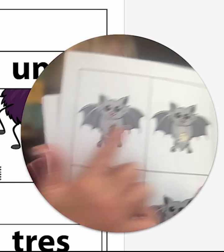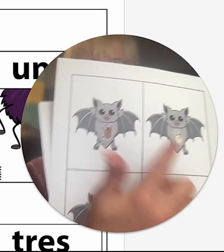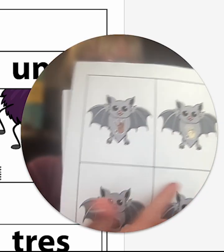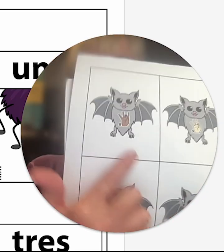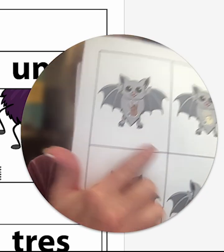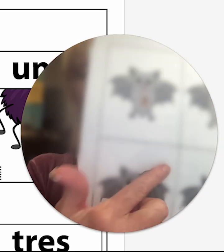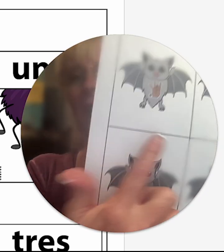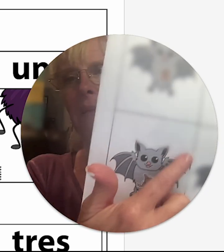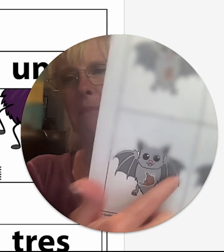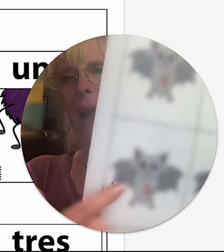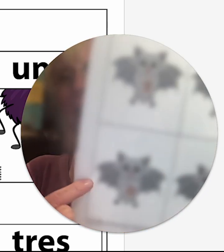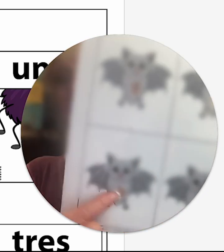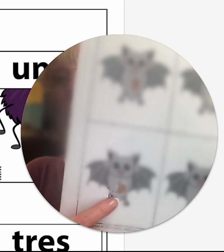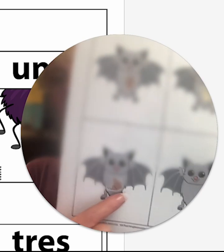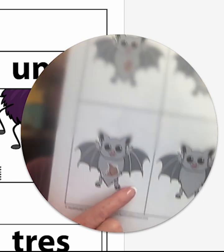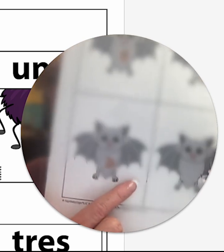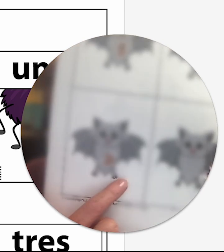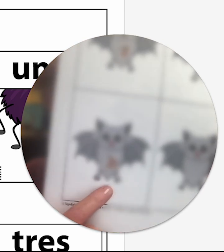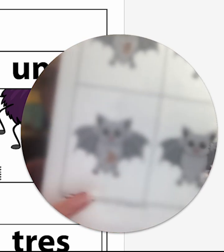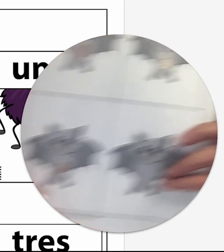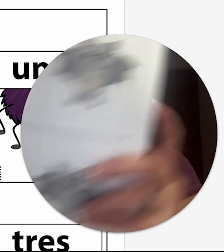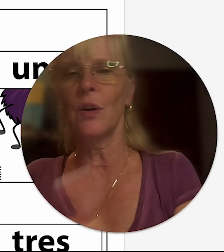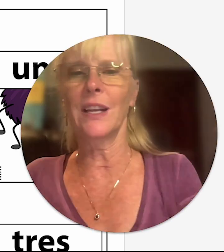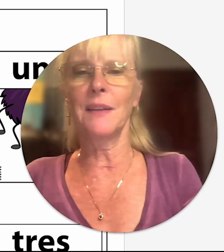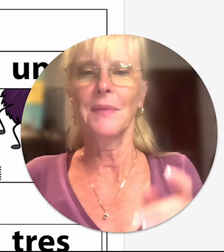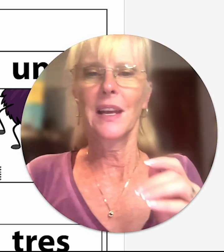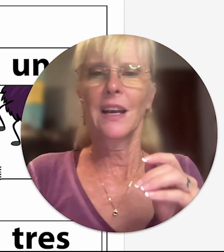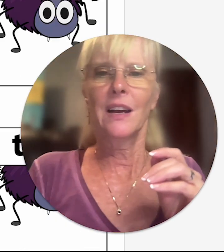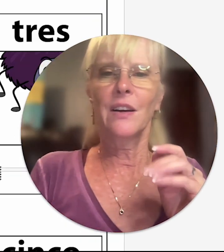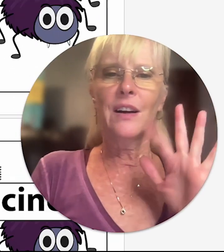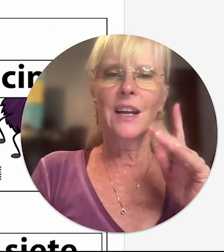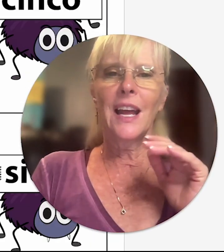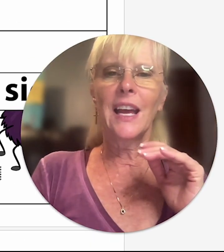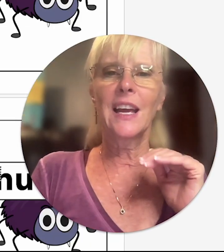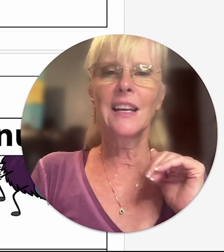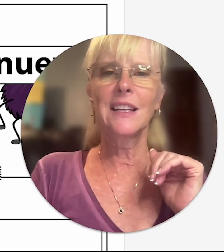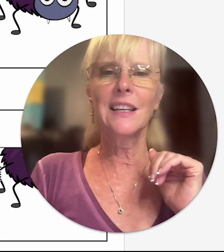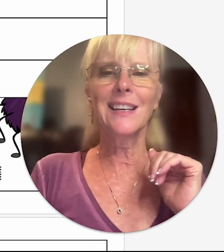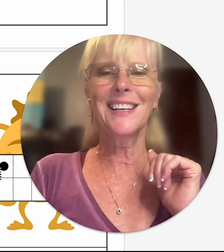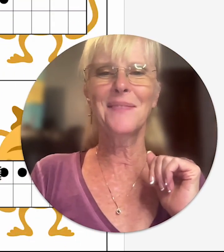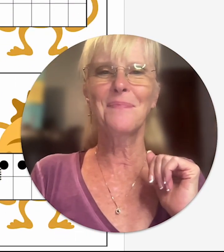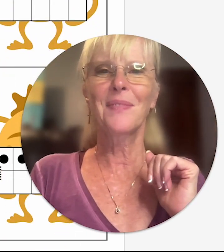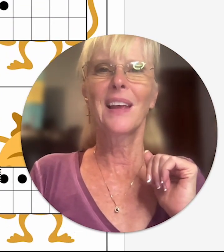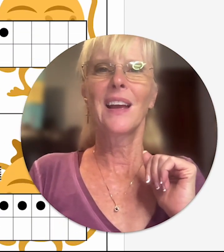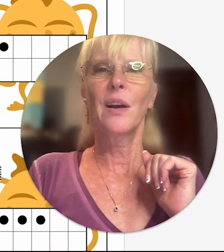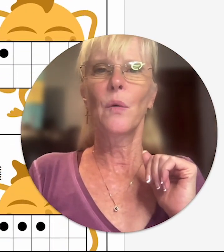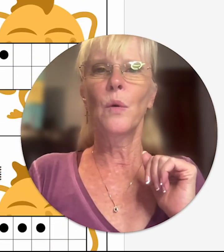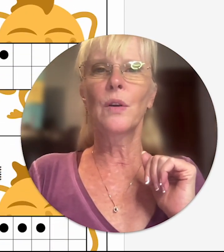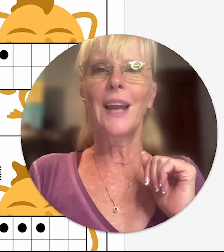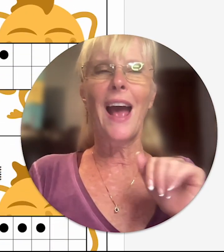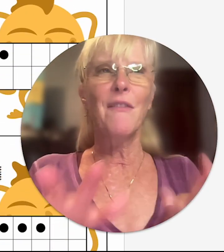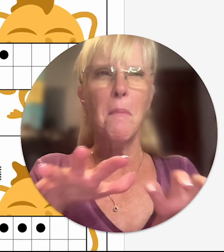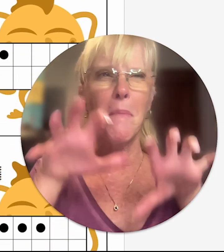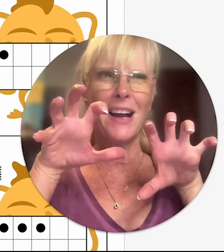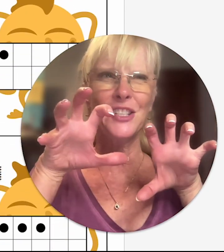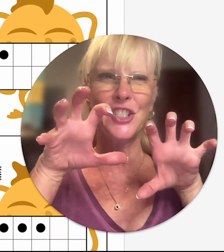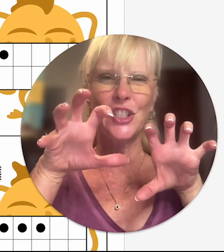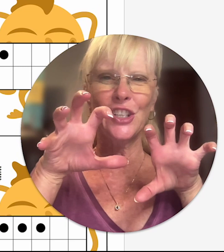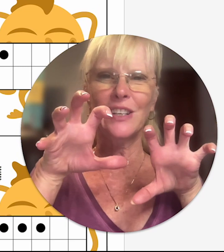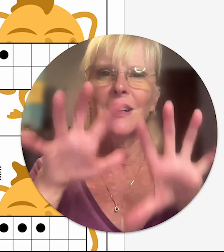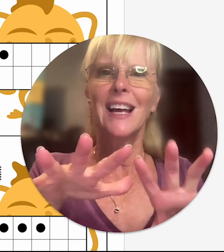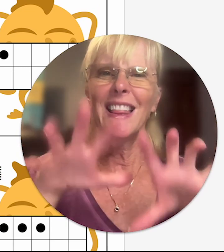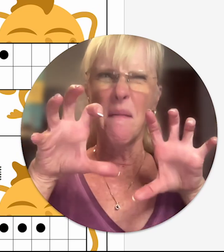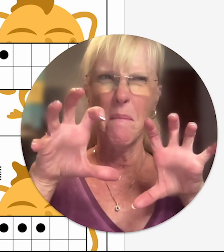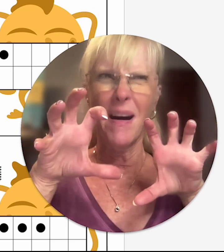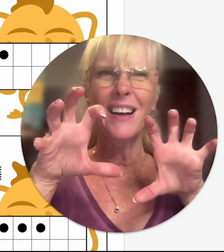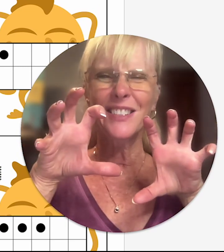it for. This is the picture of the bat with the ASL on it. All right, and we're going to have a